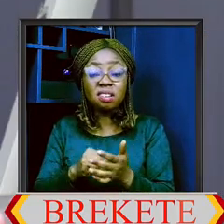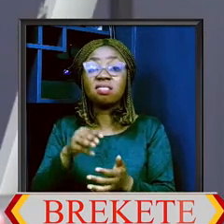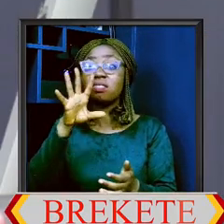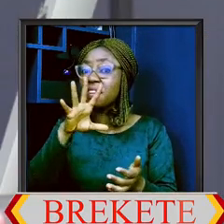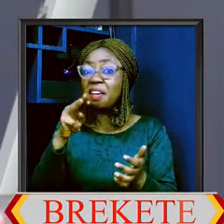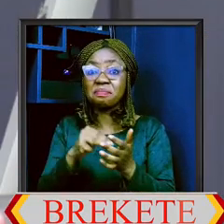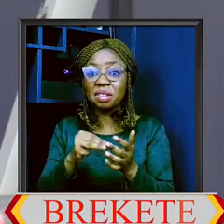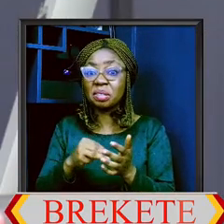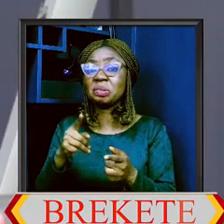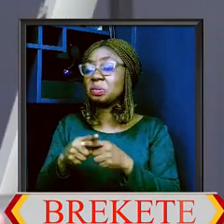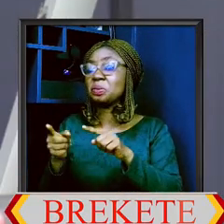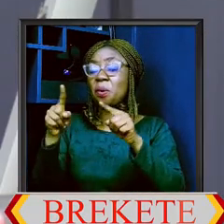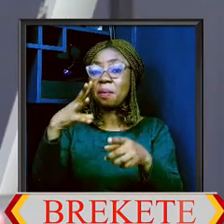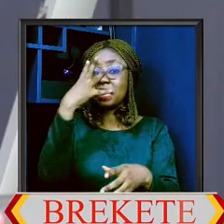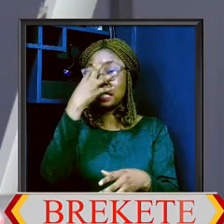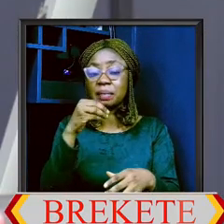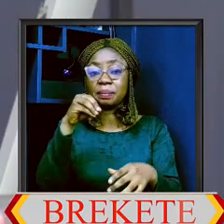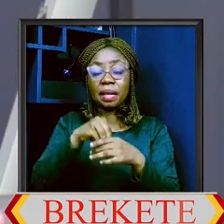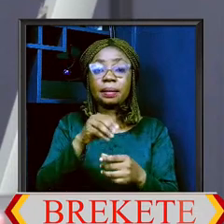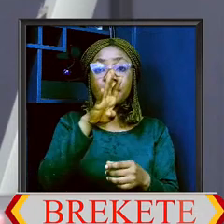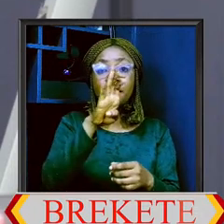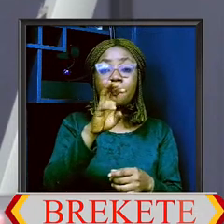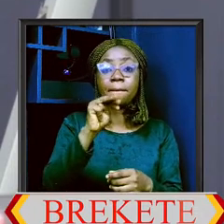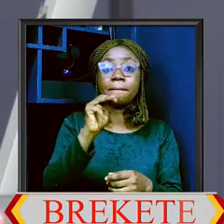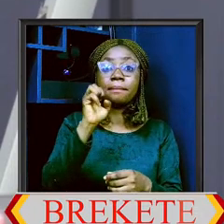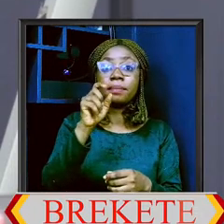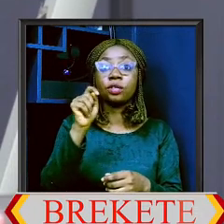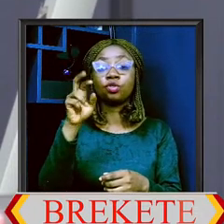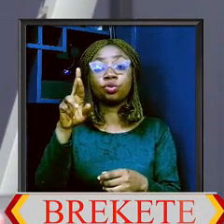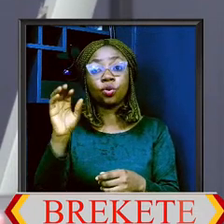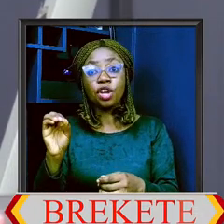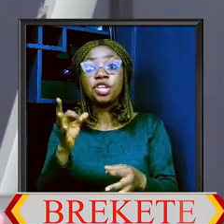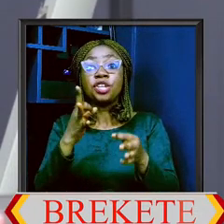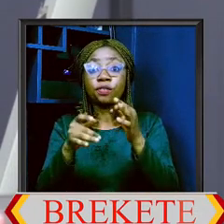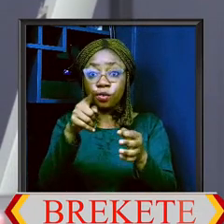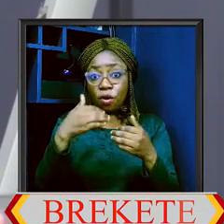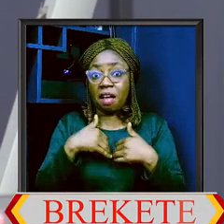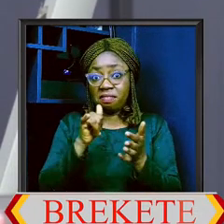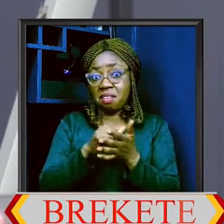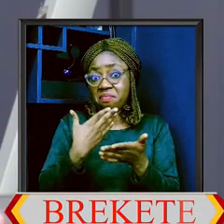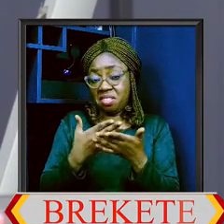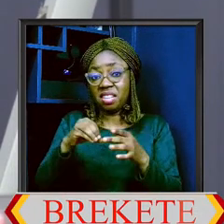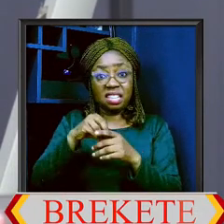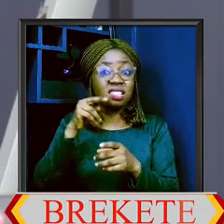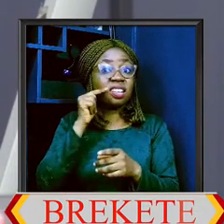for Metro station if you get that kindy for Nigeria you live